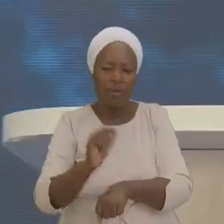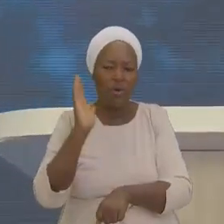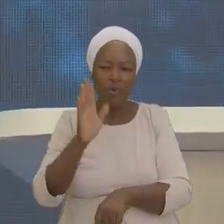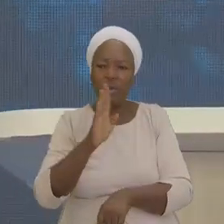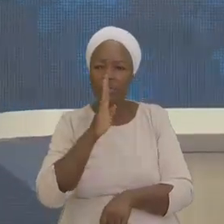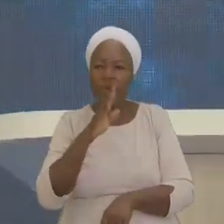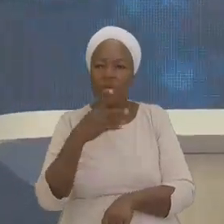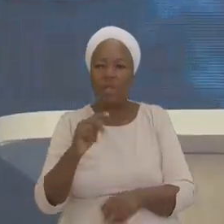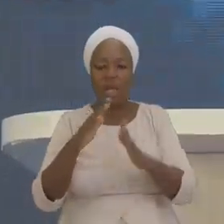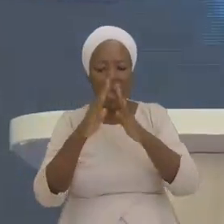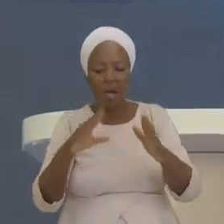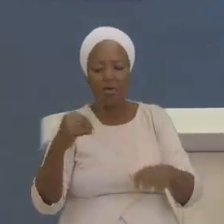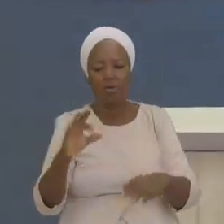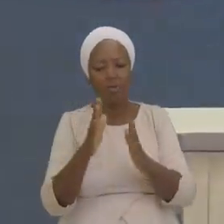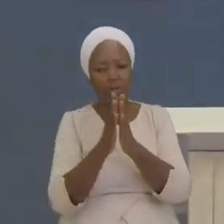prayer,